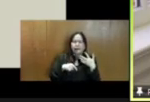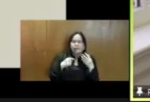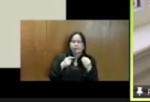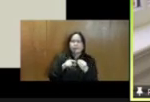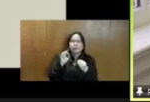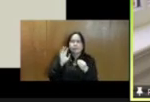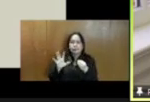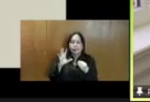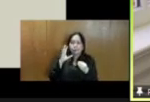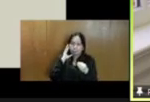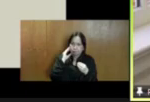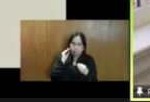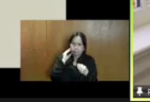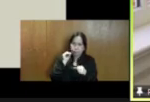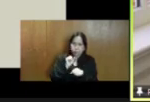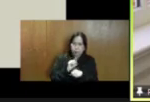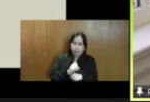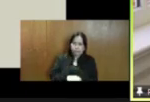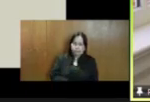that workers have had.